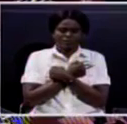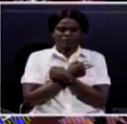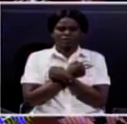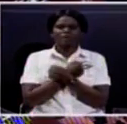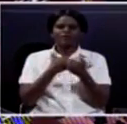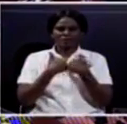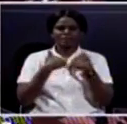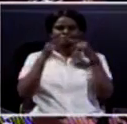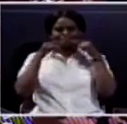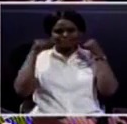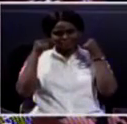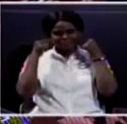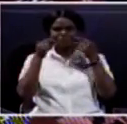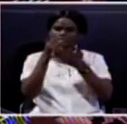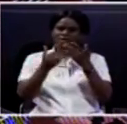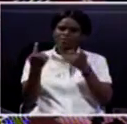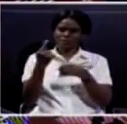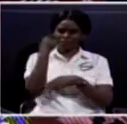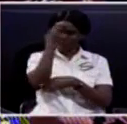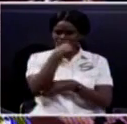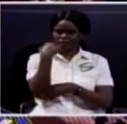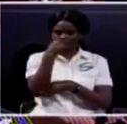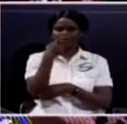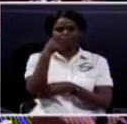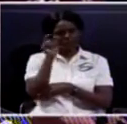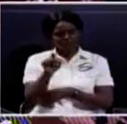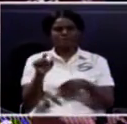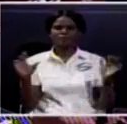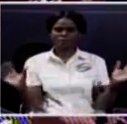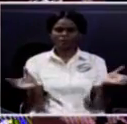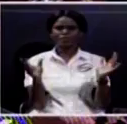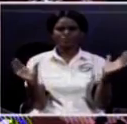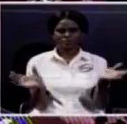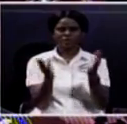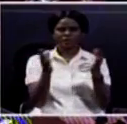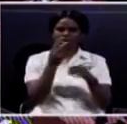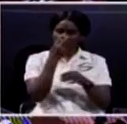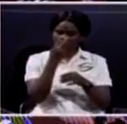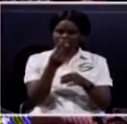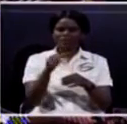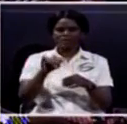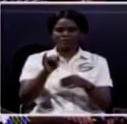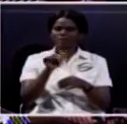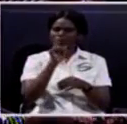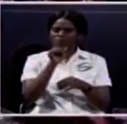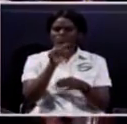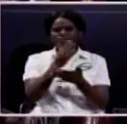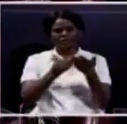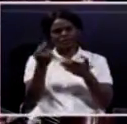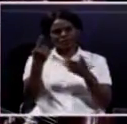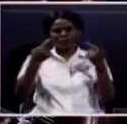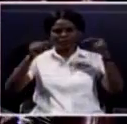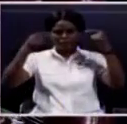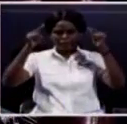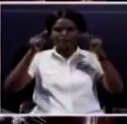a smile on somebody's face. You must be motivated to see that someone is progressing,